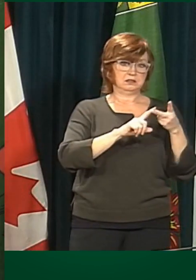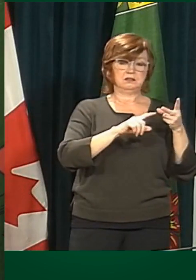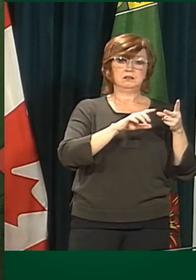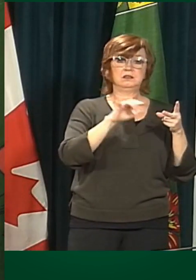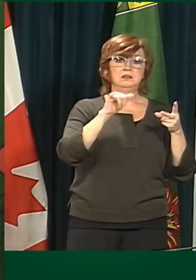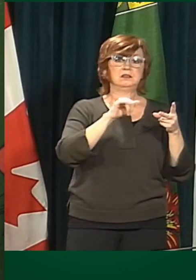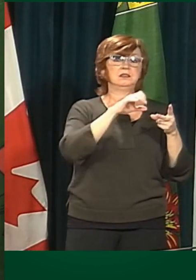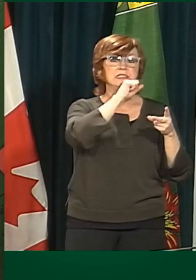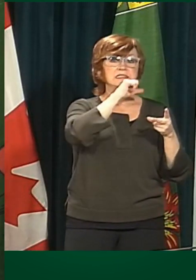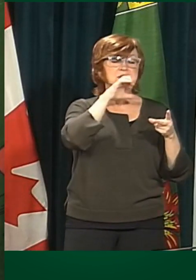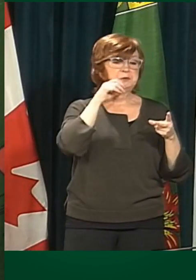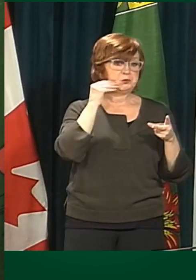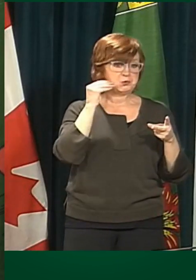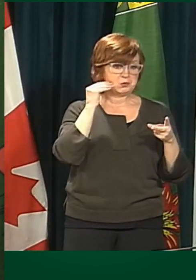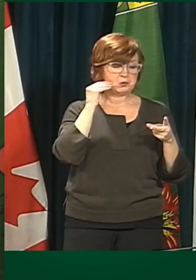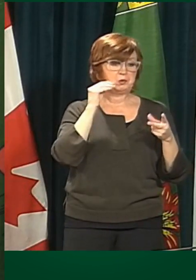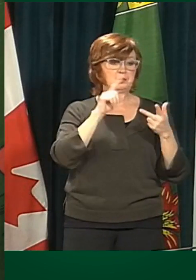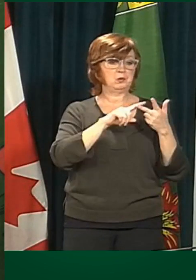living